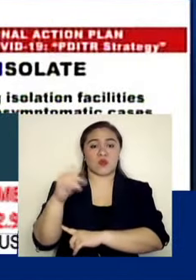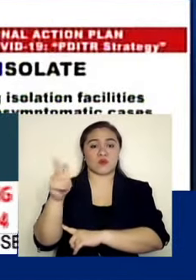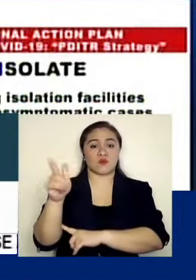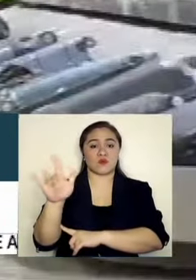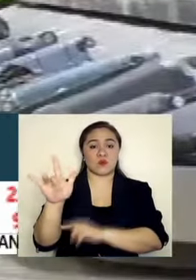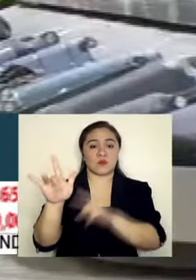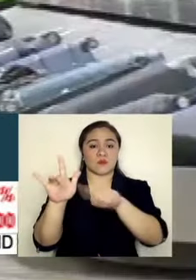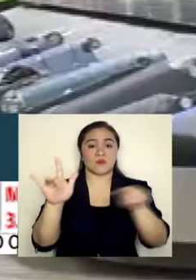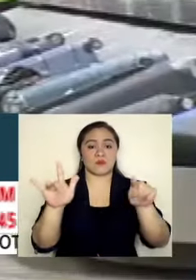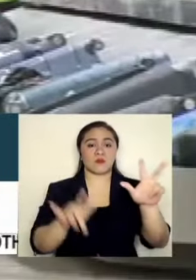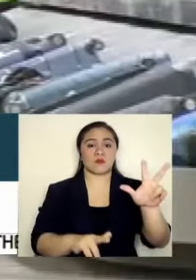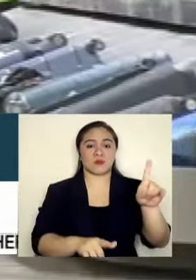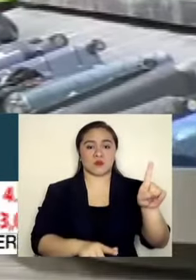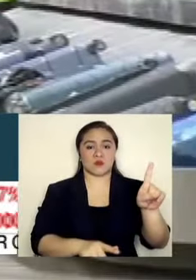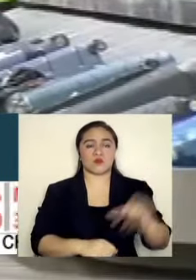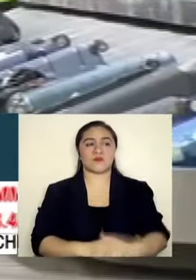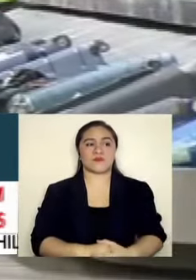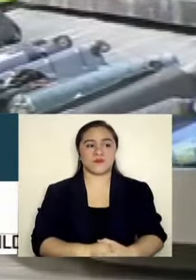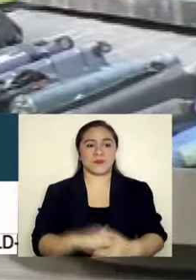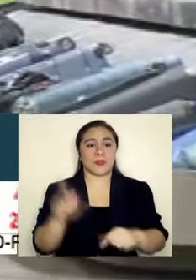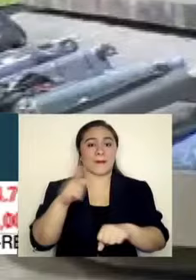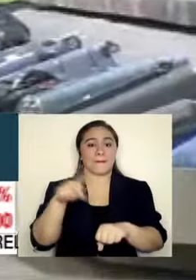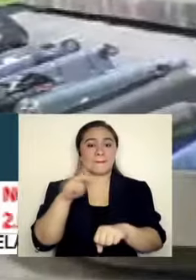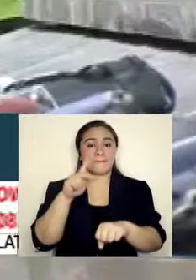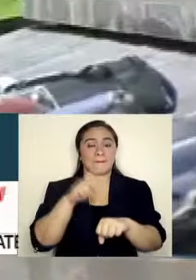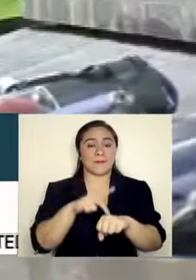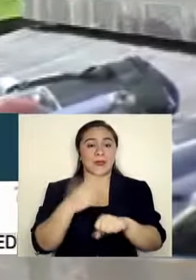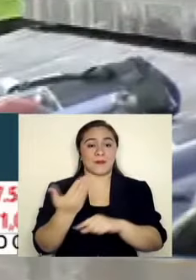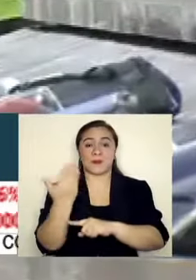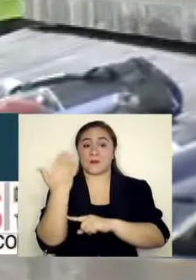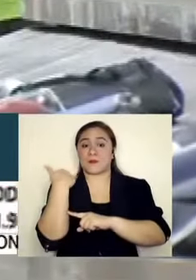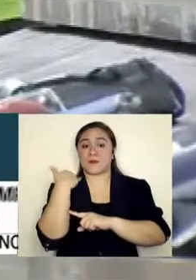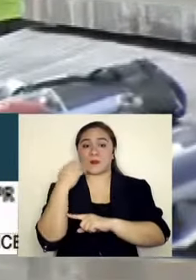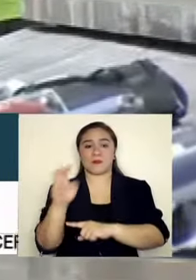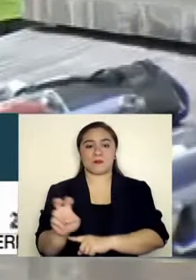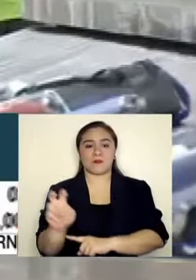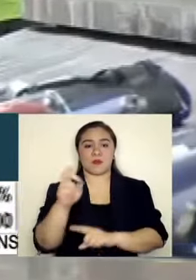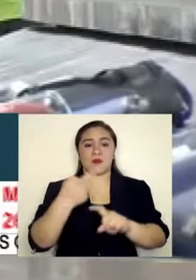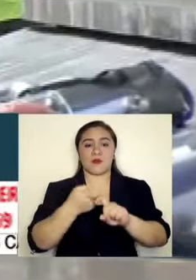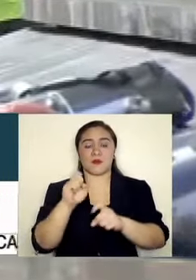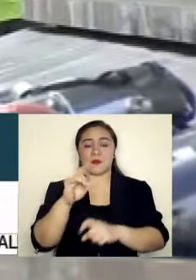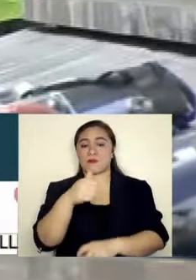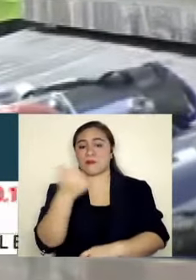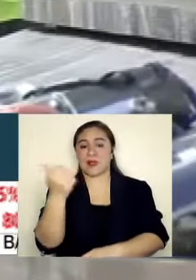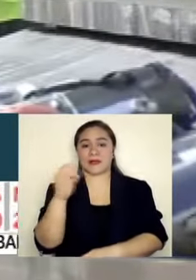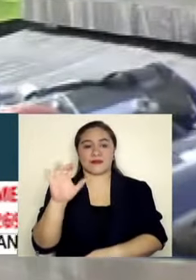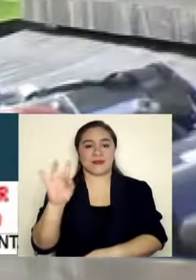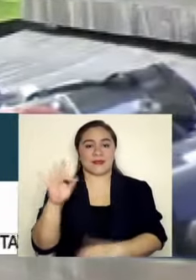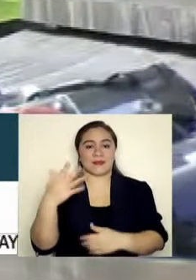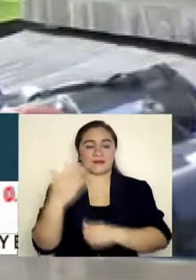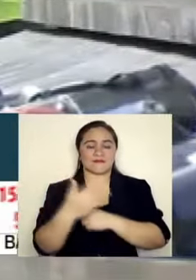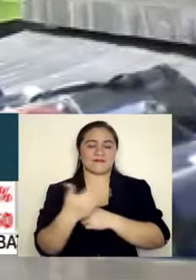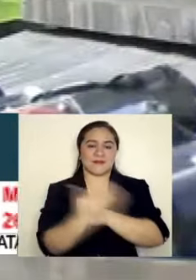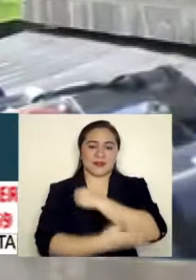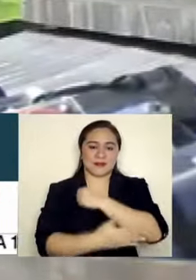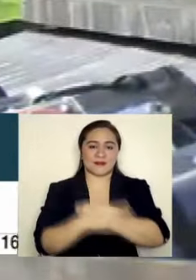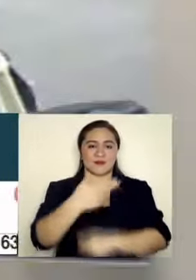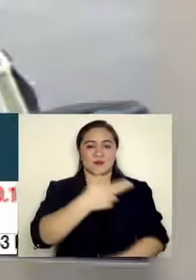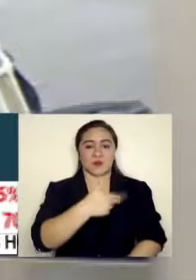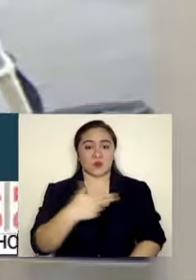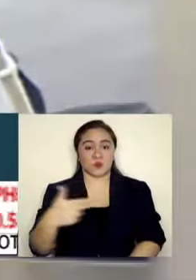the 31st. The Philippines had previously banned travelers from 8 countries, including Indonesia and